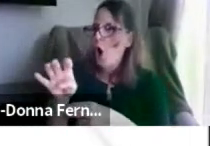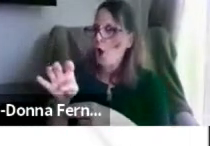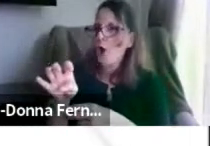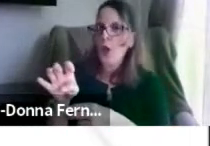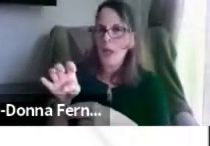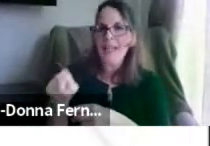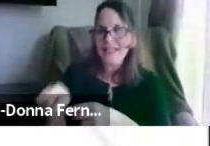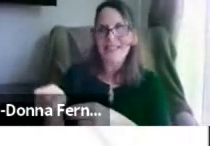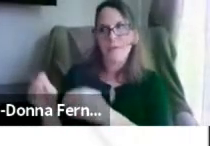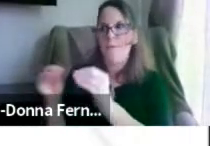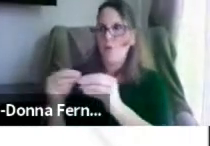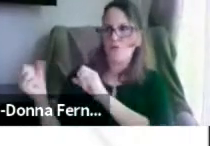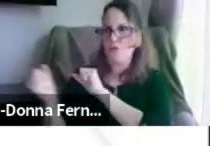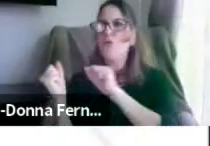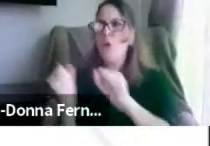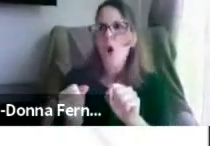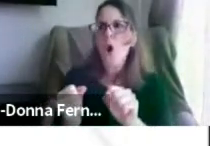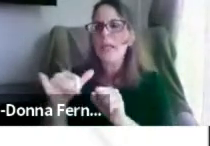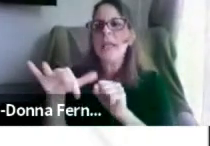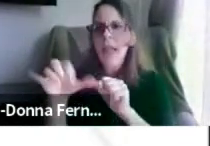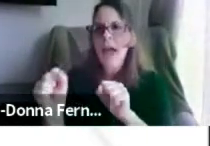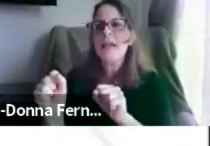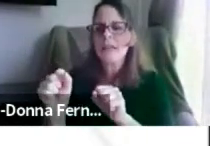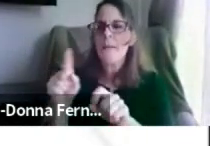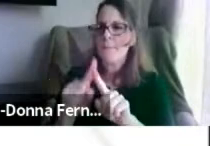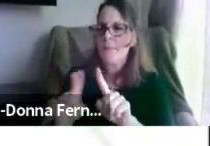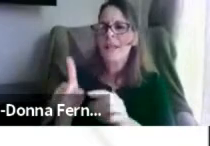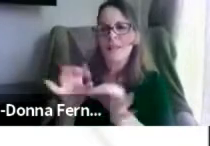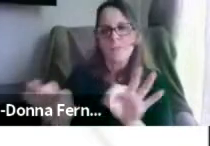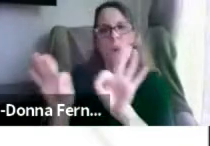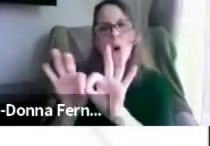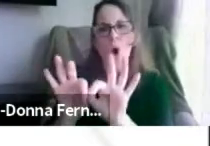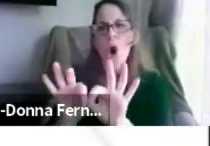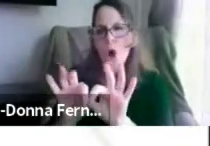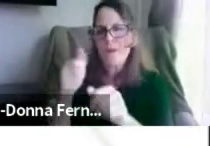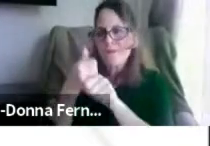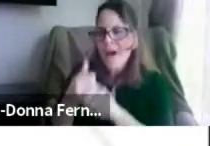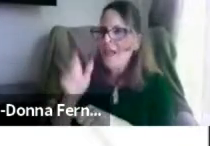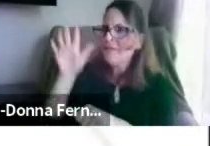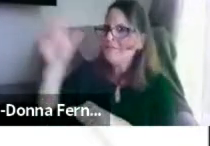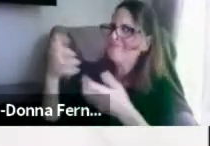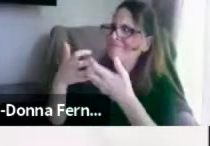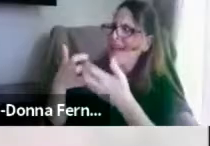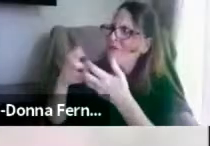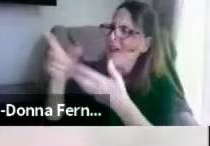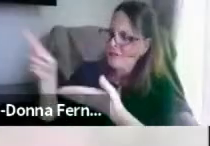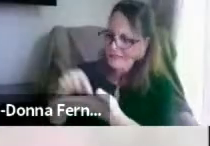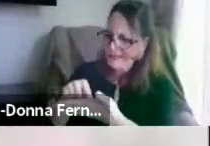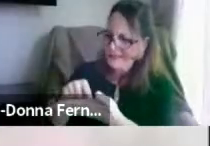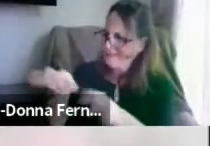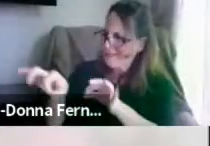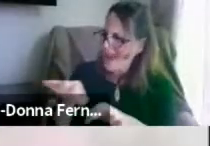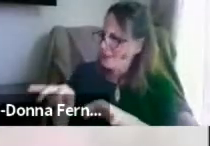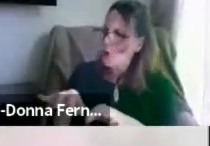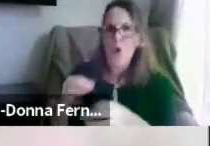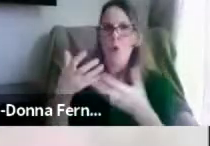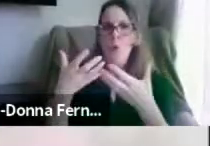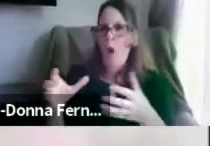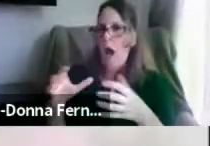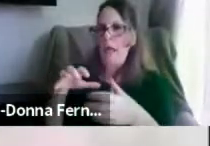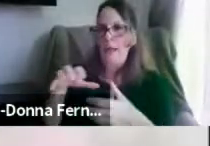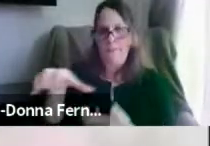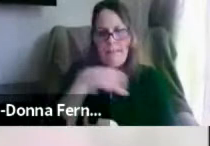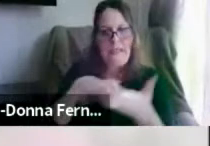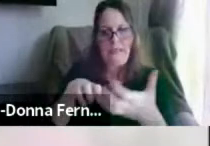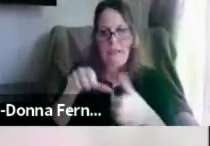So it is a little bit stronger. And it is important that, again, you follow the manufacturer's specifications because we never want to mix